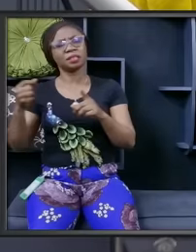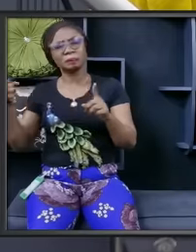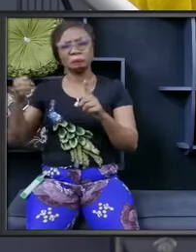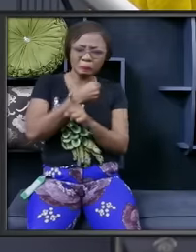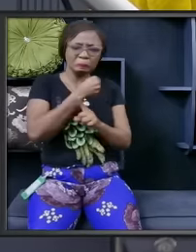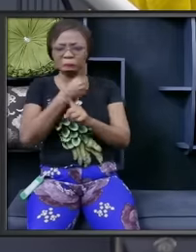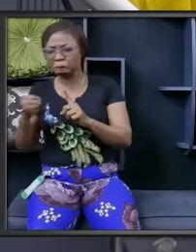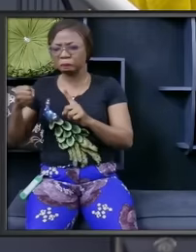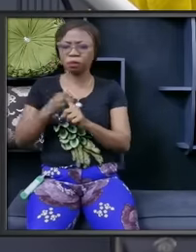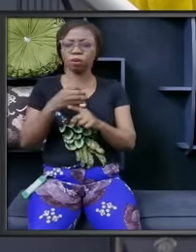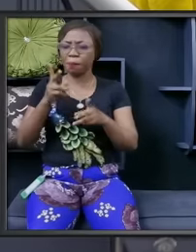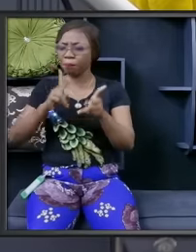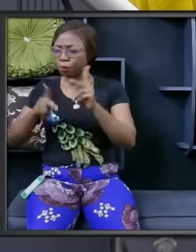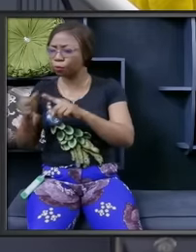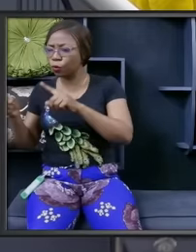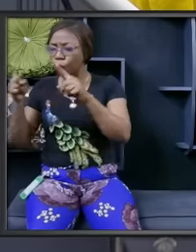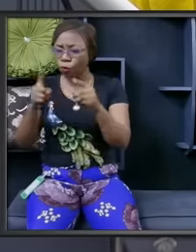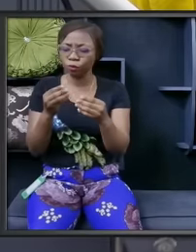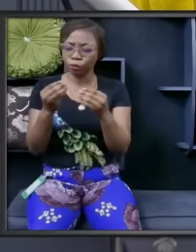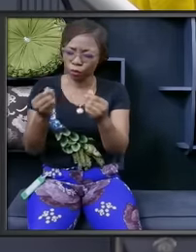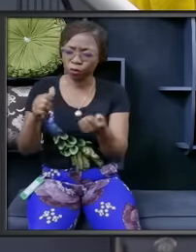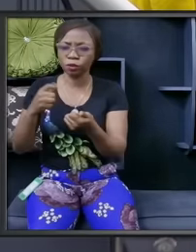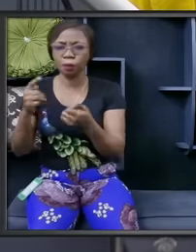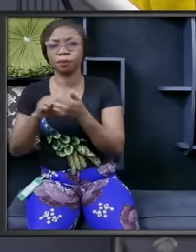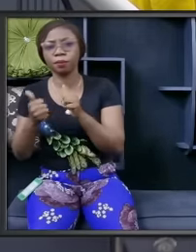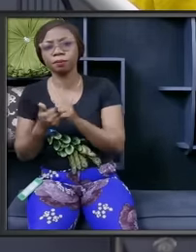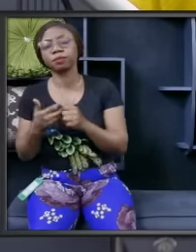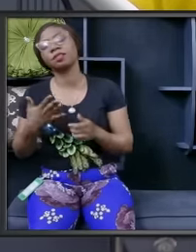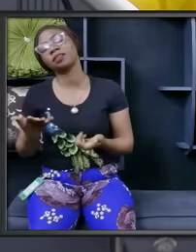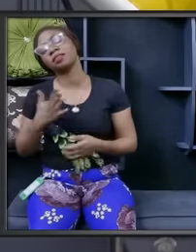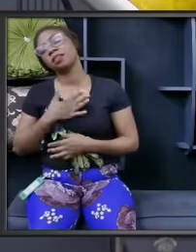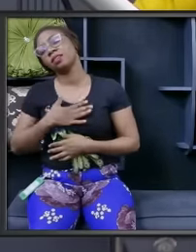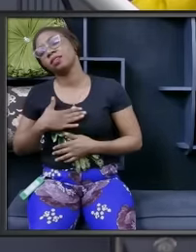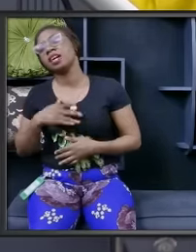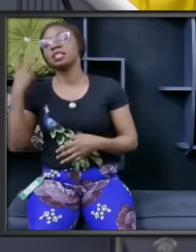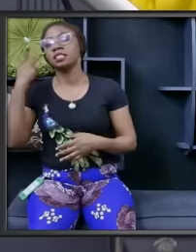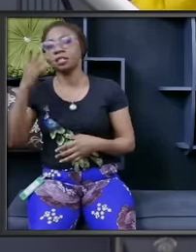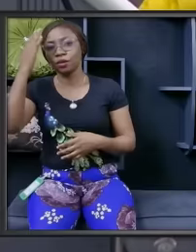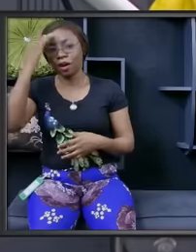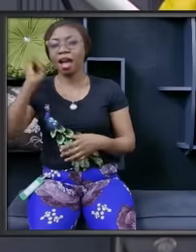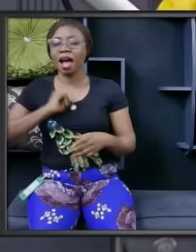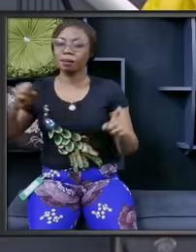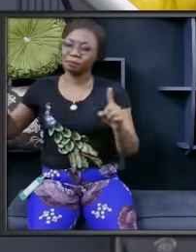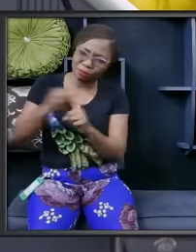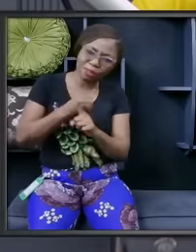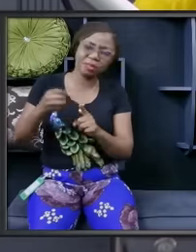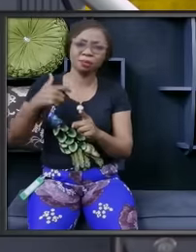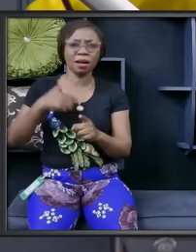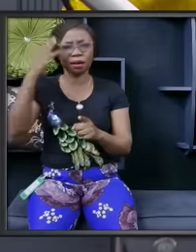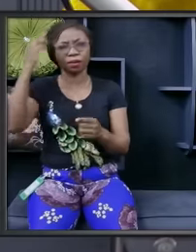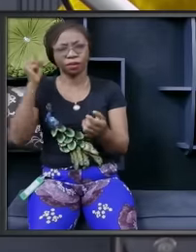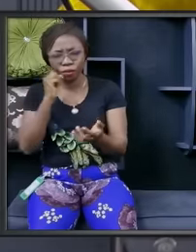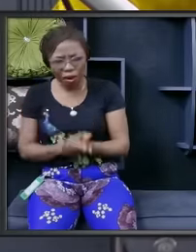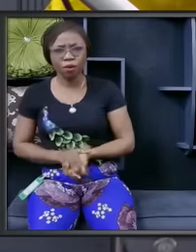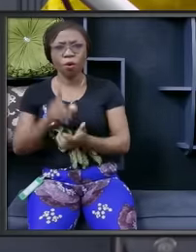the time where people won't come settle him, or him come, now he go talk. Say, see why I beat my wife. One day, don't beat it, don't come